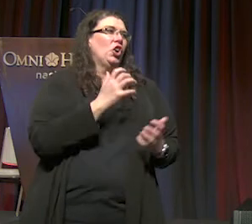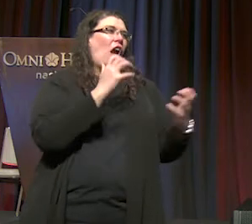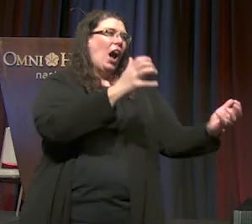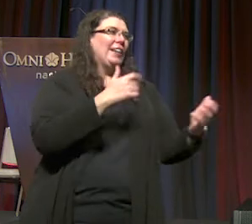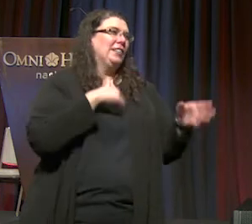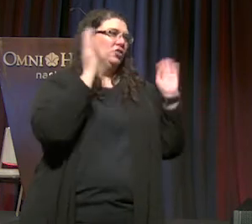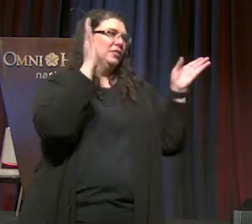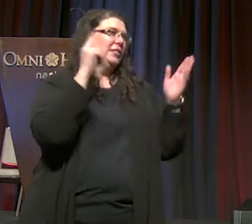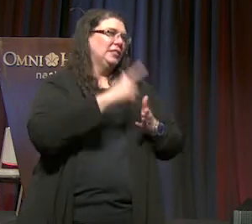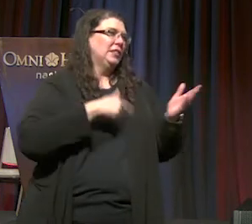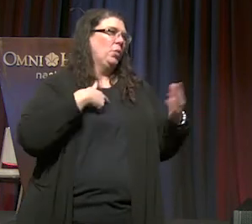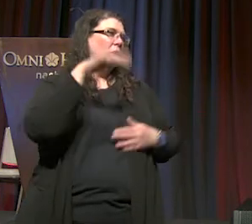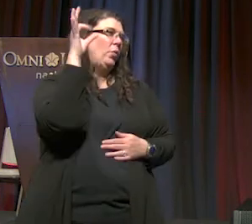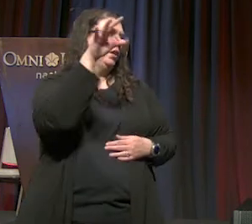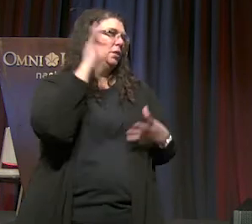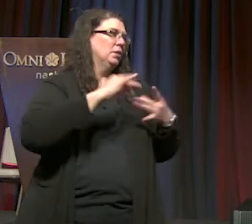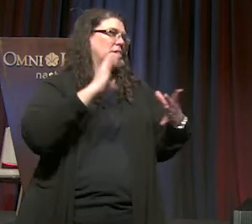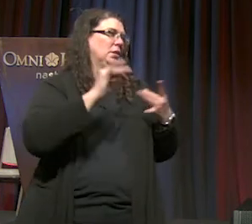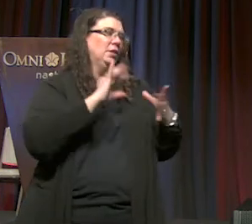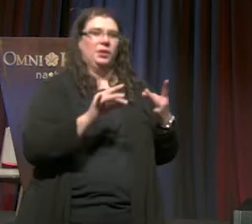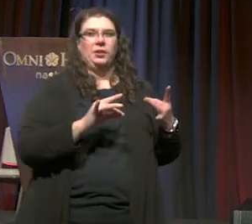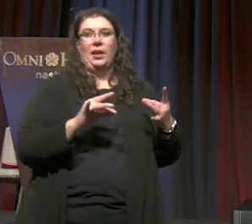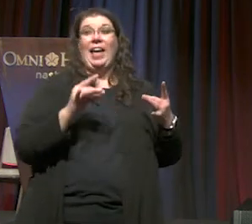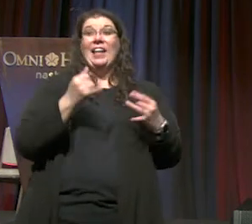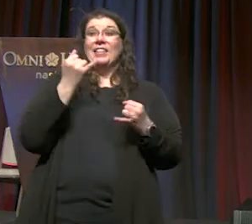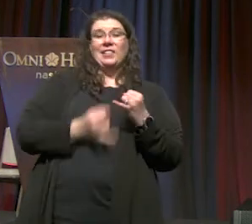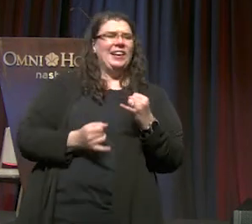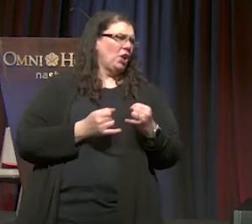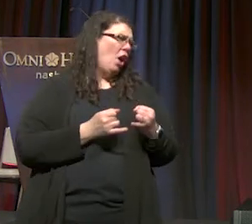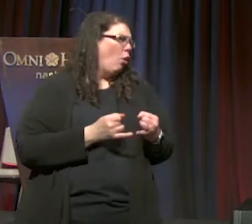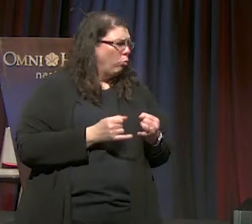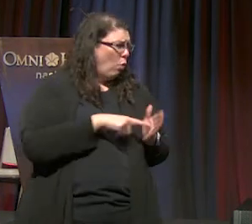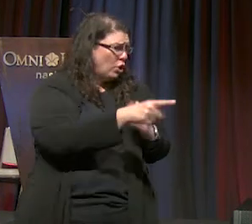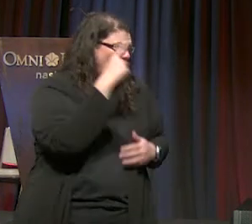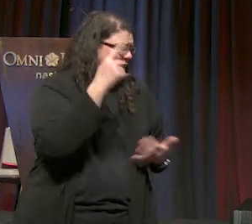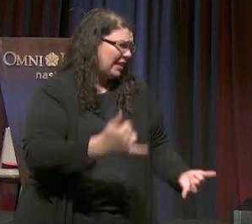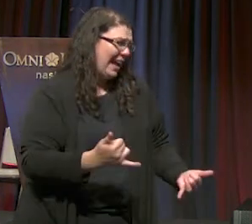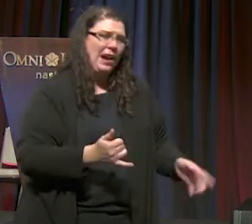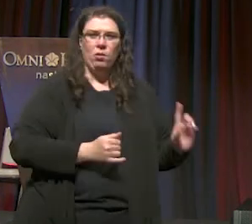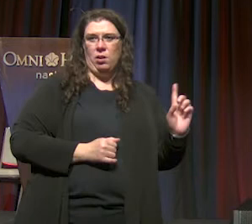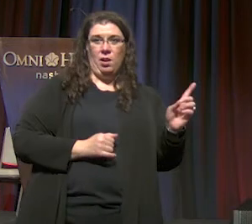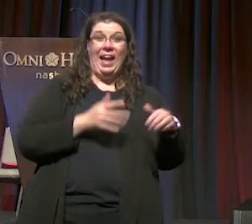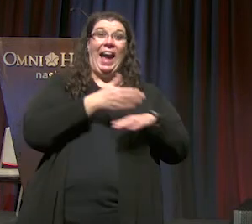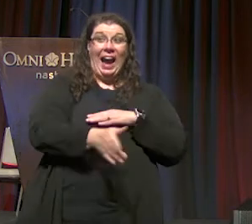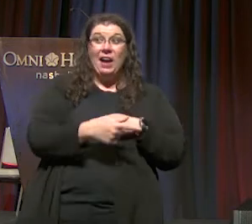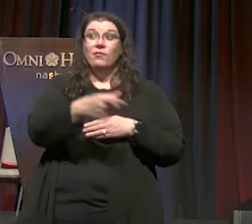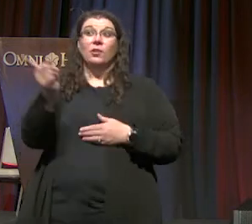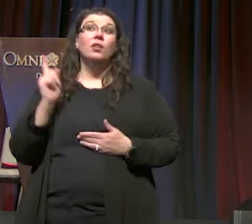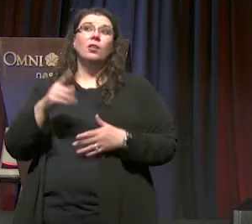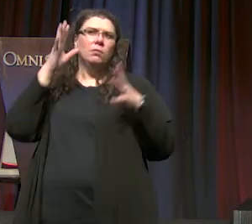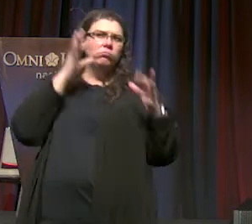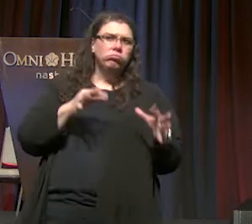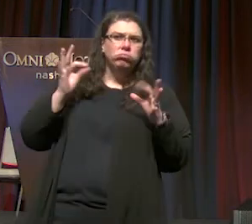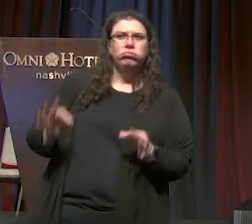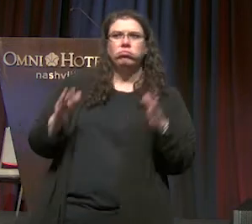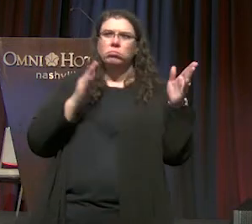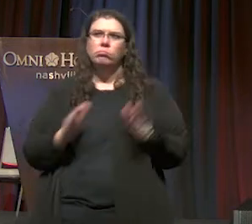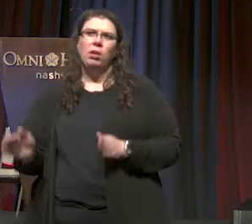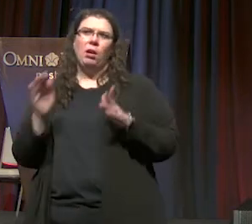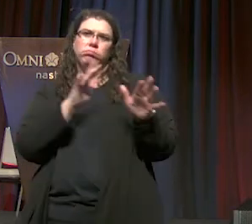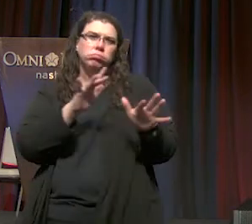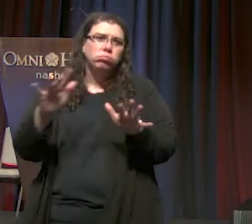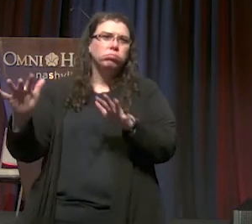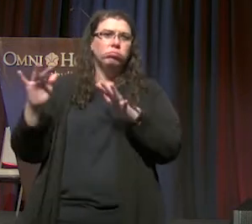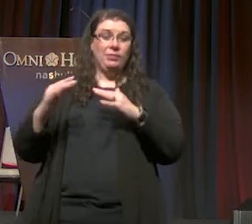whose perspectives are being asked after others have made plans and decisions